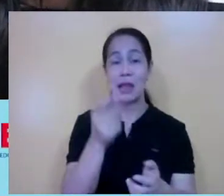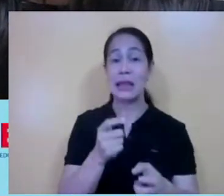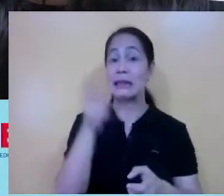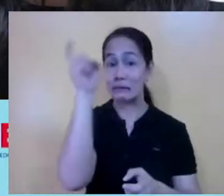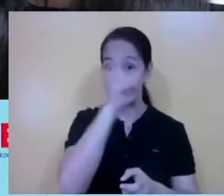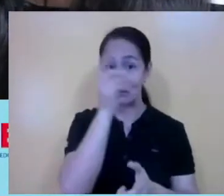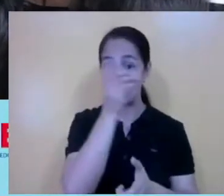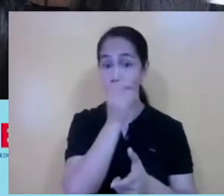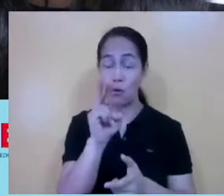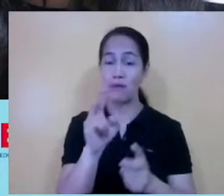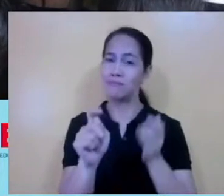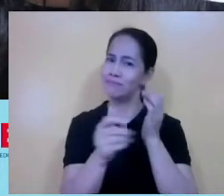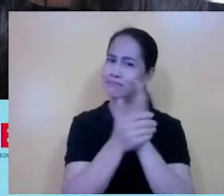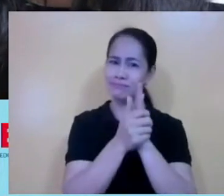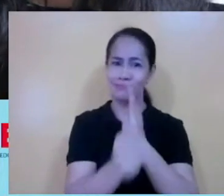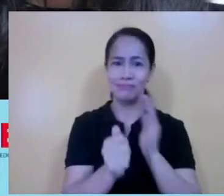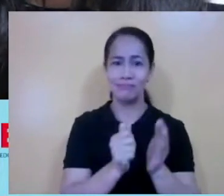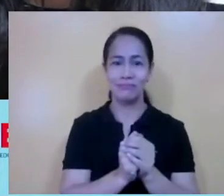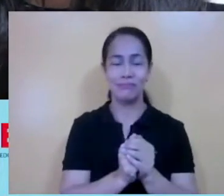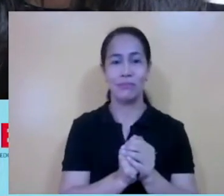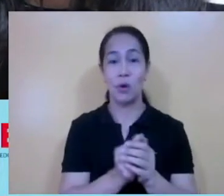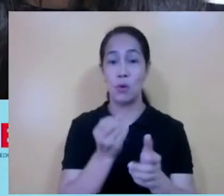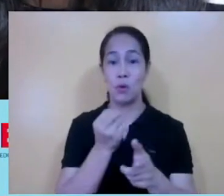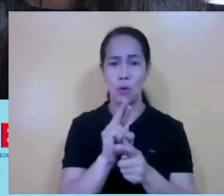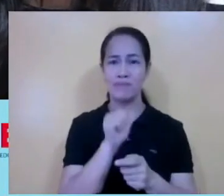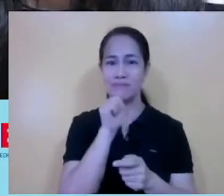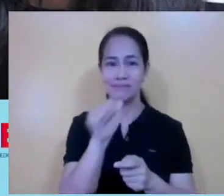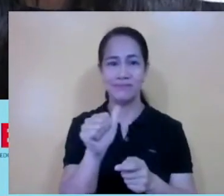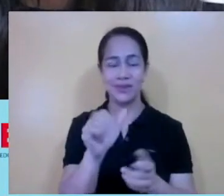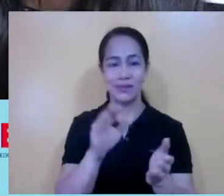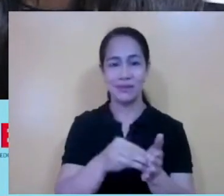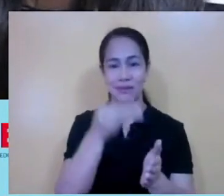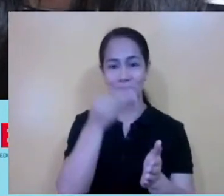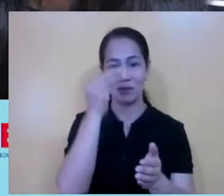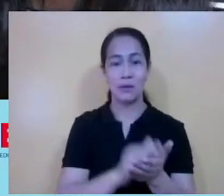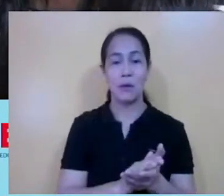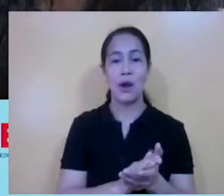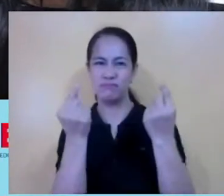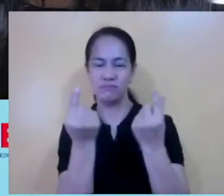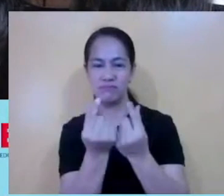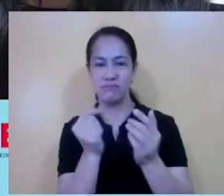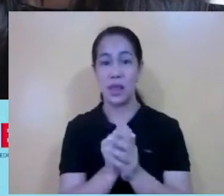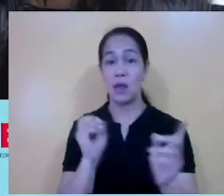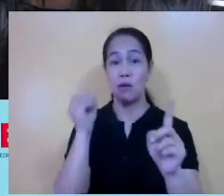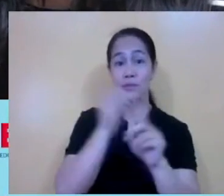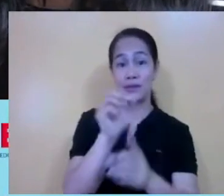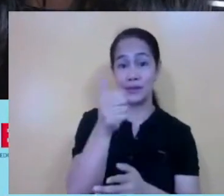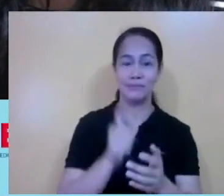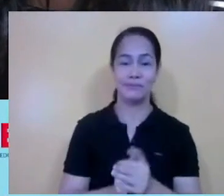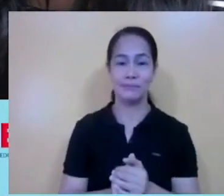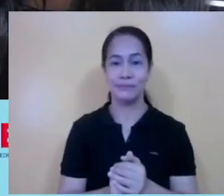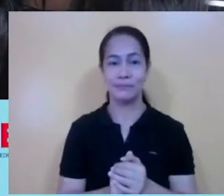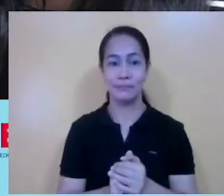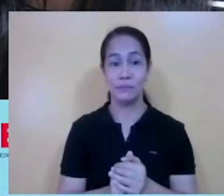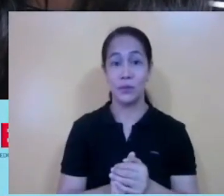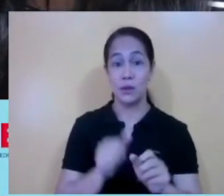Objective 9, or if you do not have any learners from indigenous groups as described in Objective 10. On the right part of your